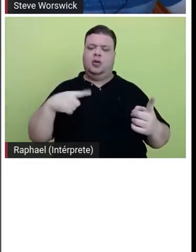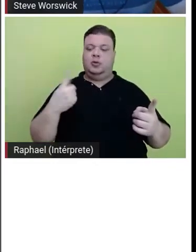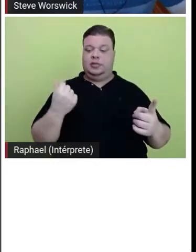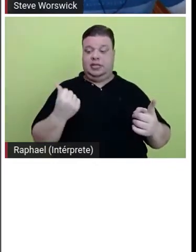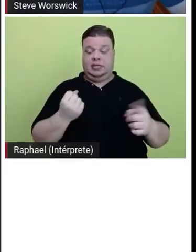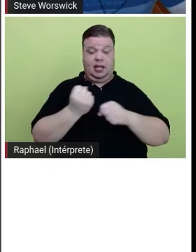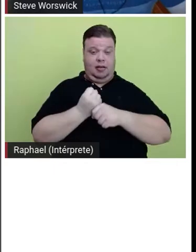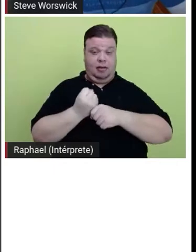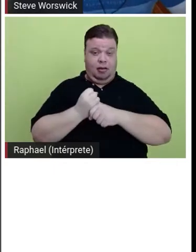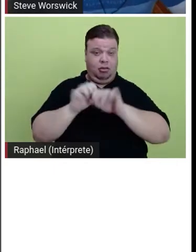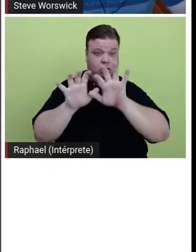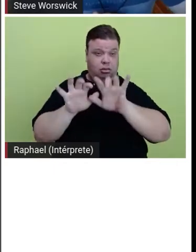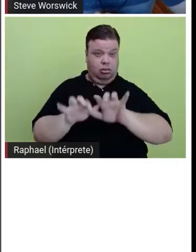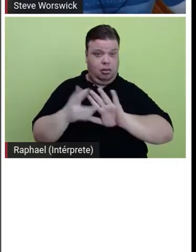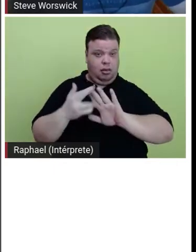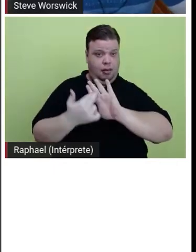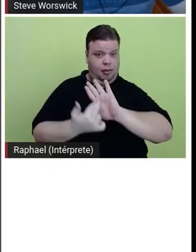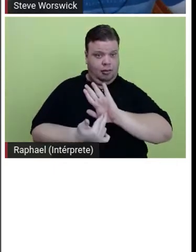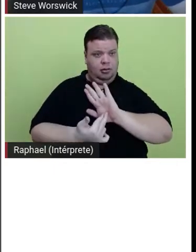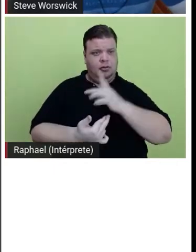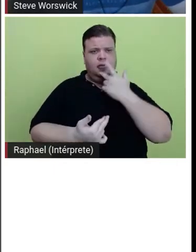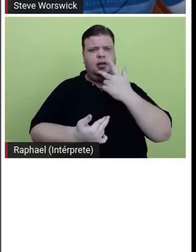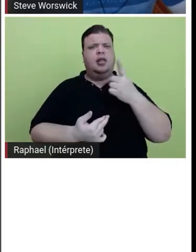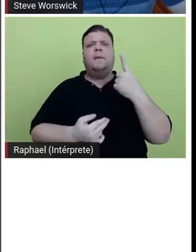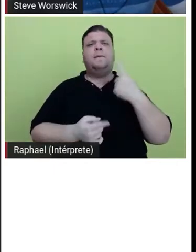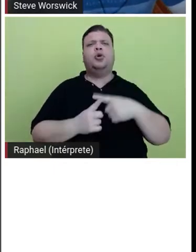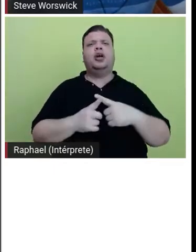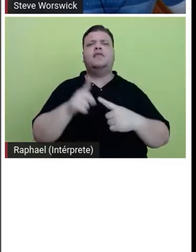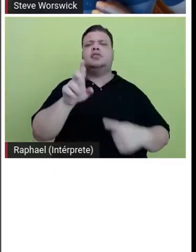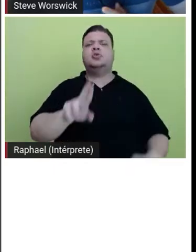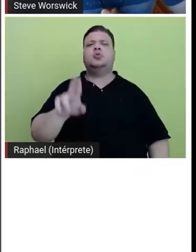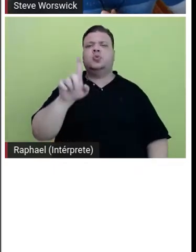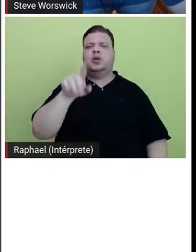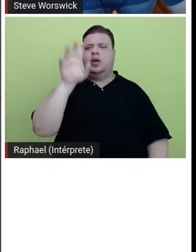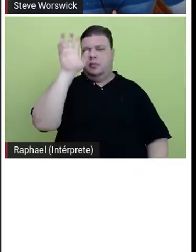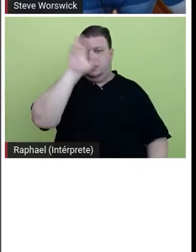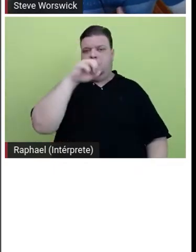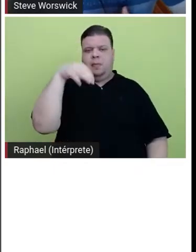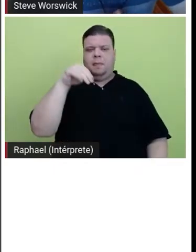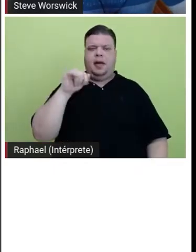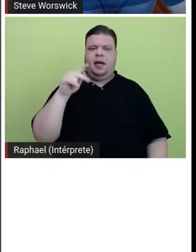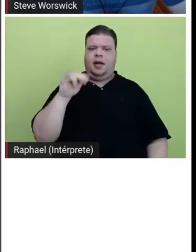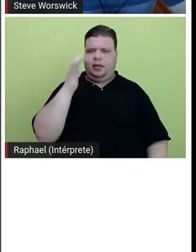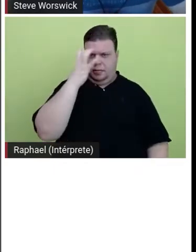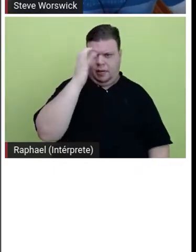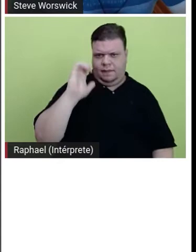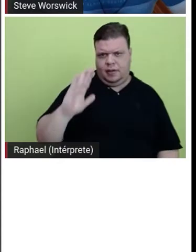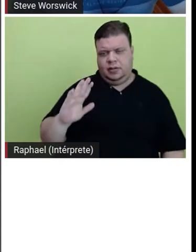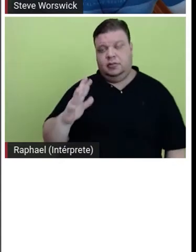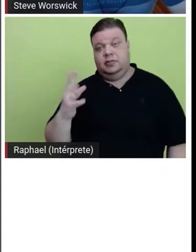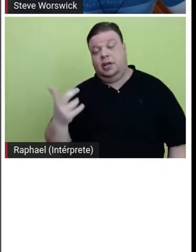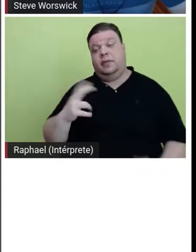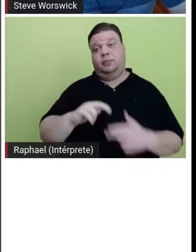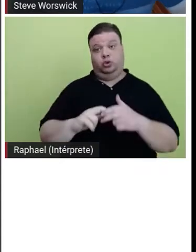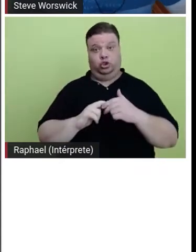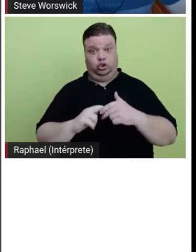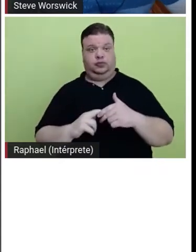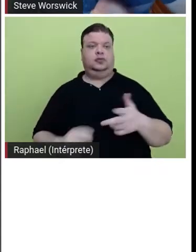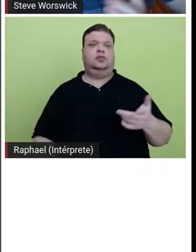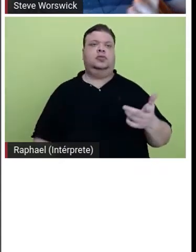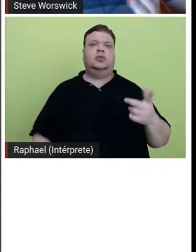to Kooky. A lot of bots have tried before feeding things in from like Reddit and Twitter,